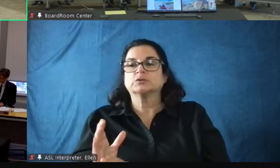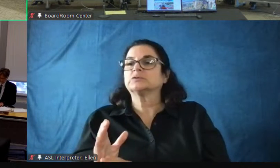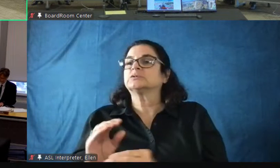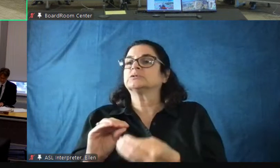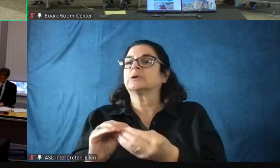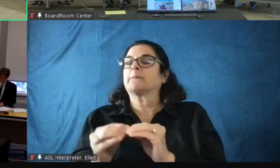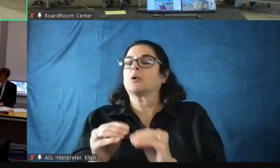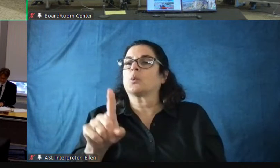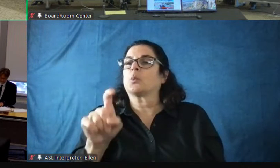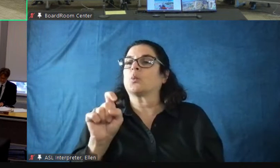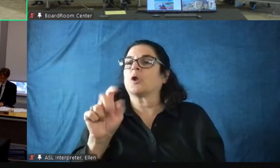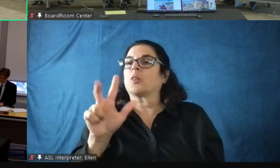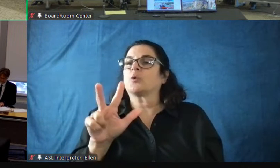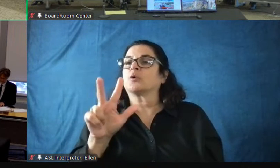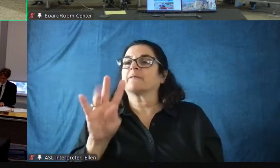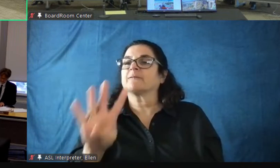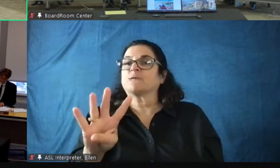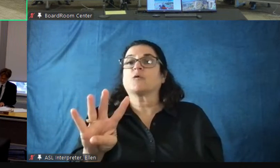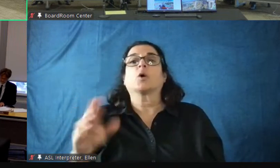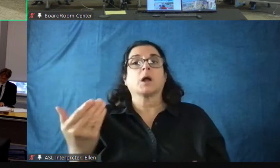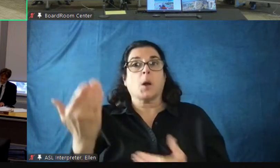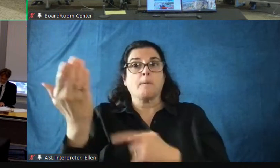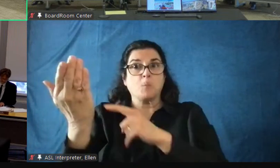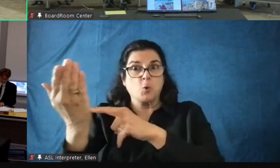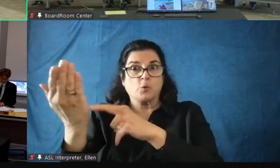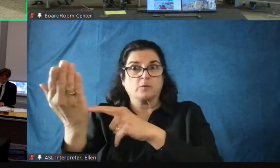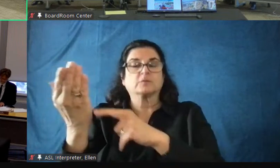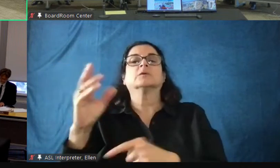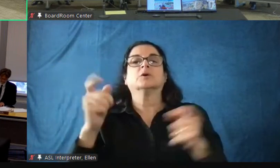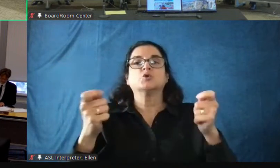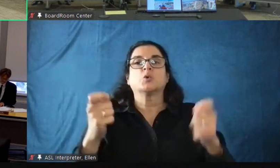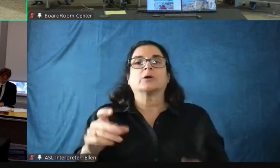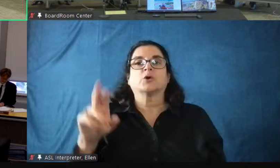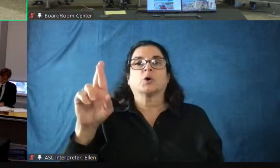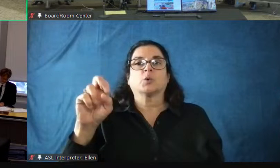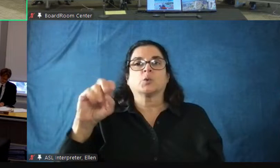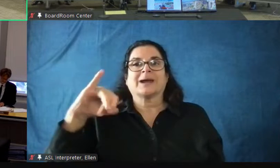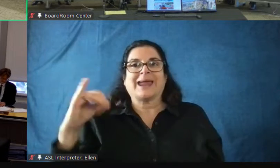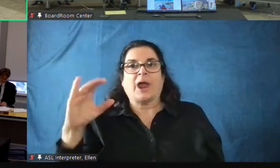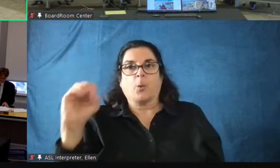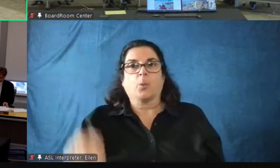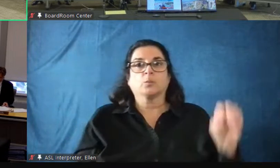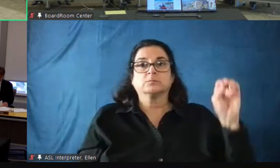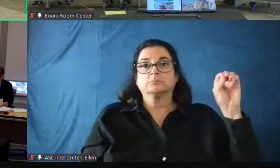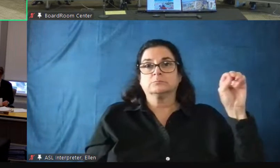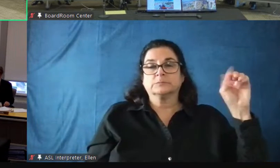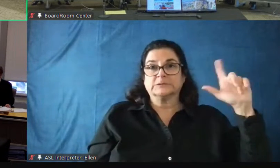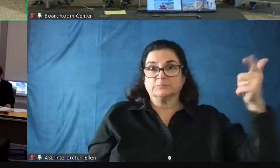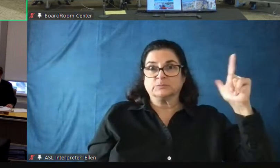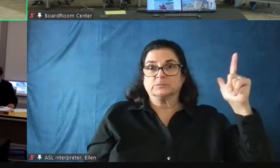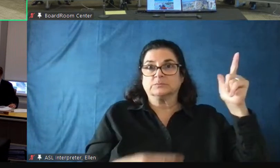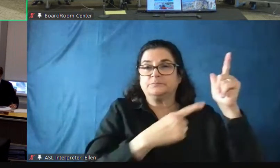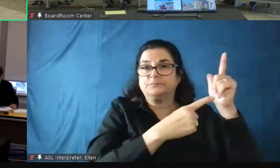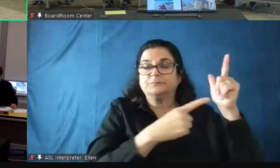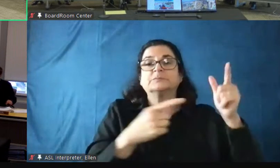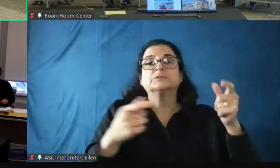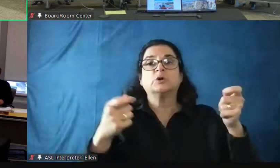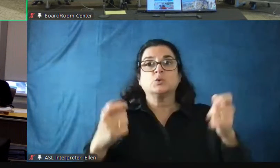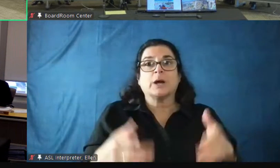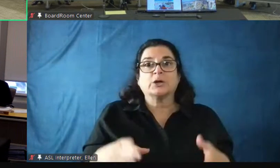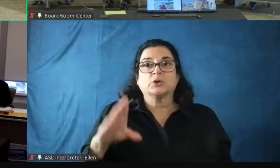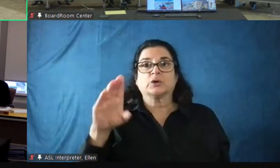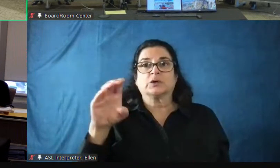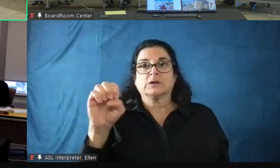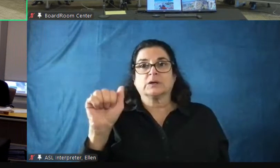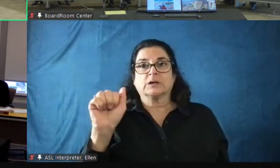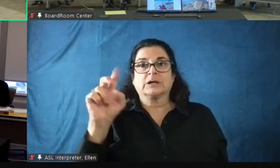moved. Second. It's been moved by Director Recajo, seconded by Director Eady, that the board approve the ordinance